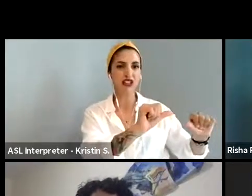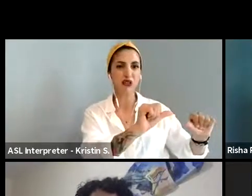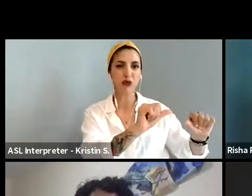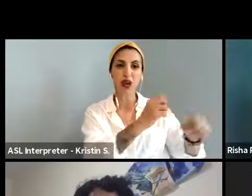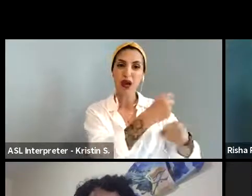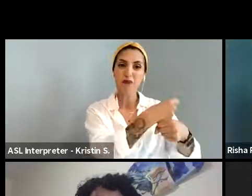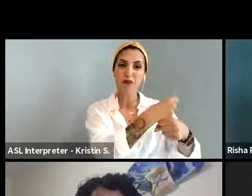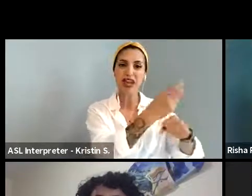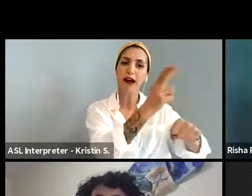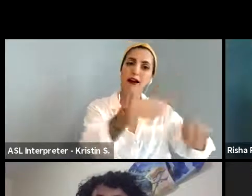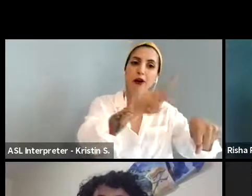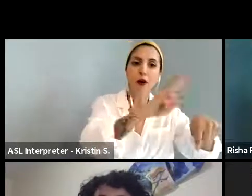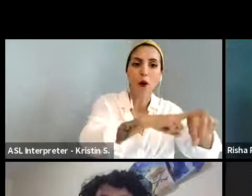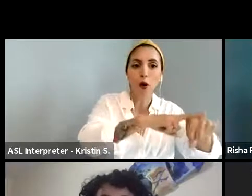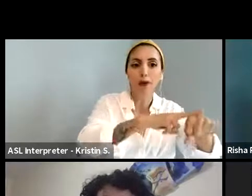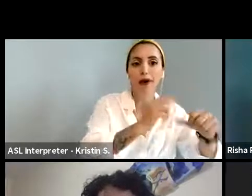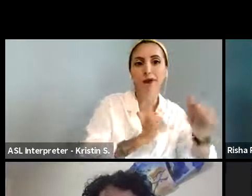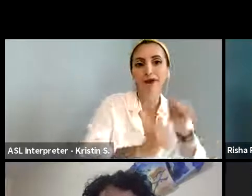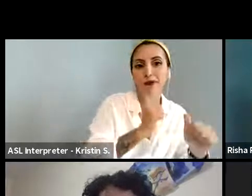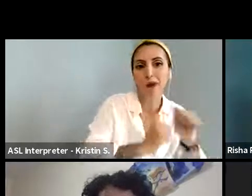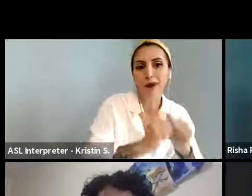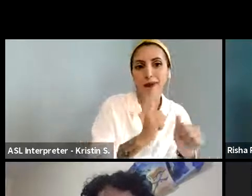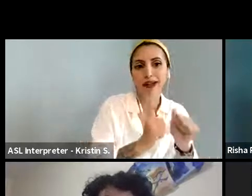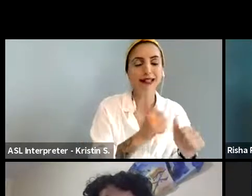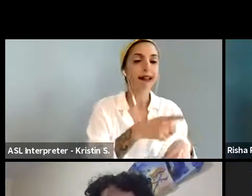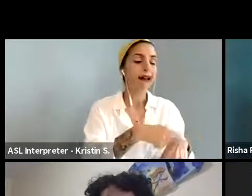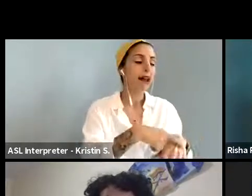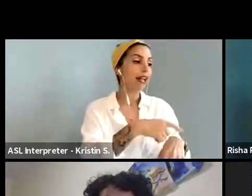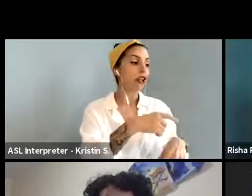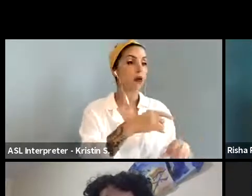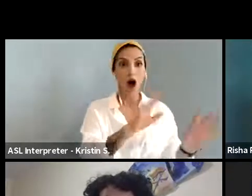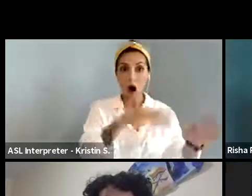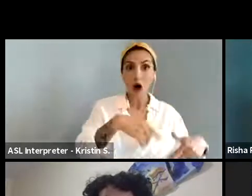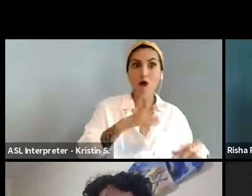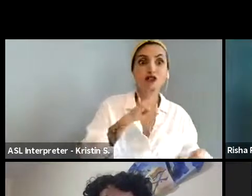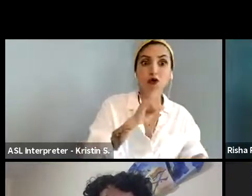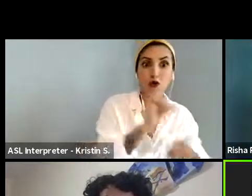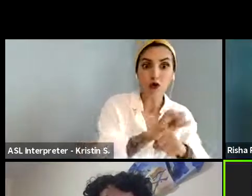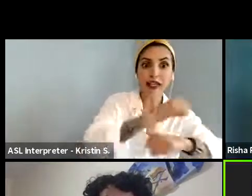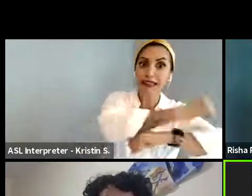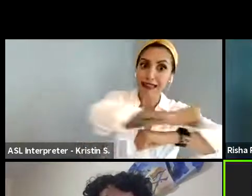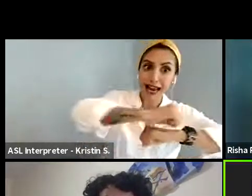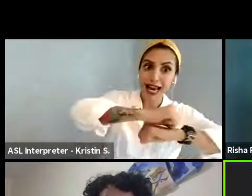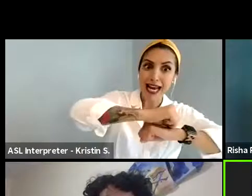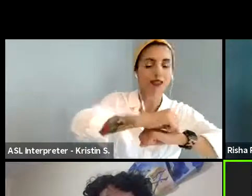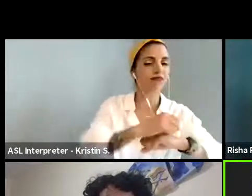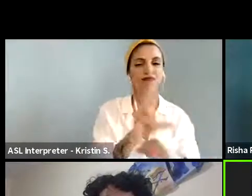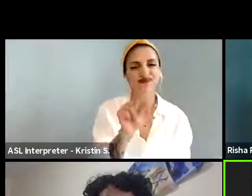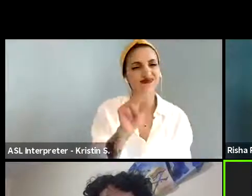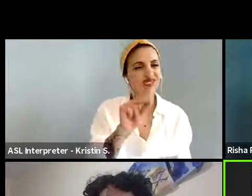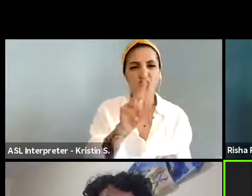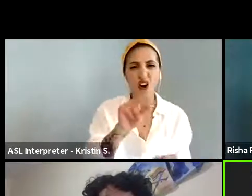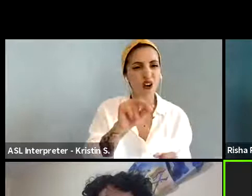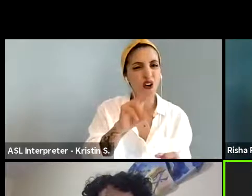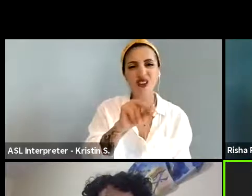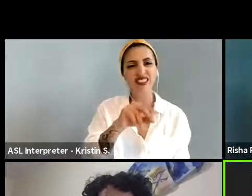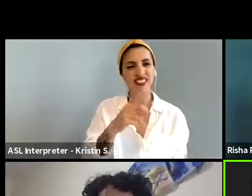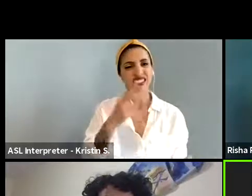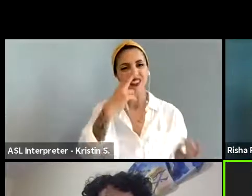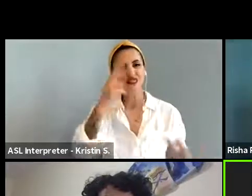Zoom, right? And pretend that it's a stage and pretend, you know, pretend all those things. It was really